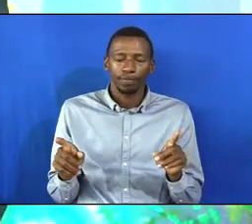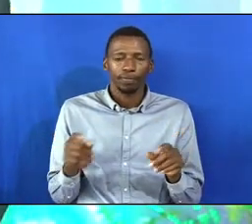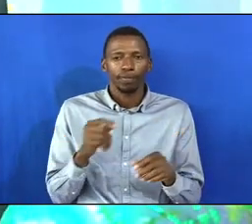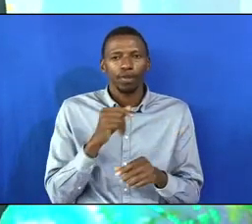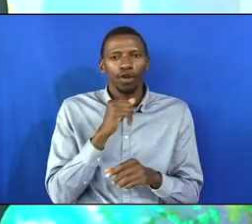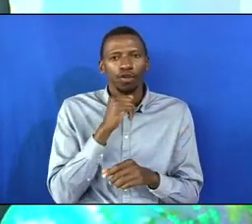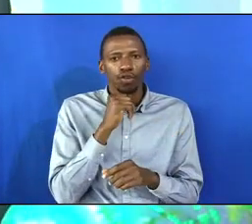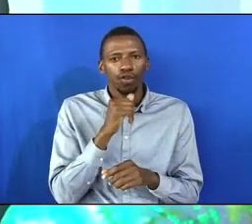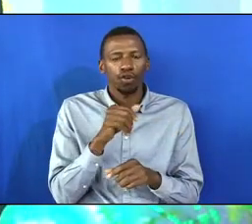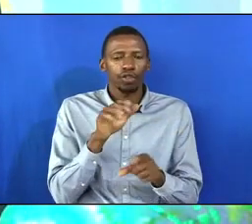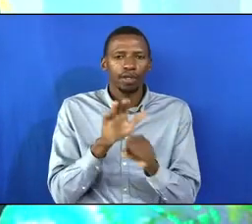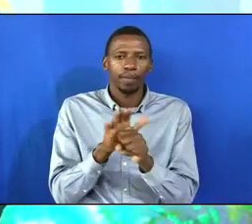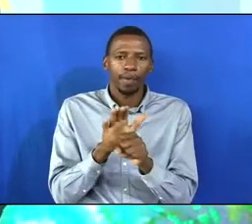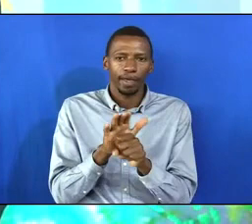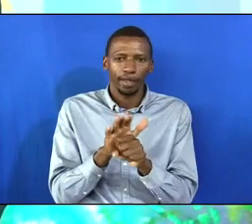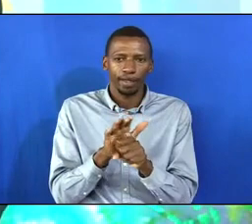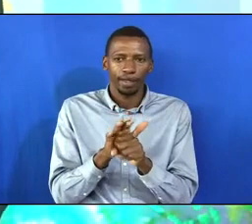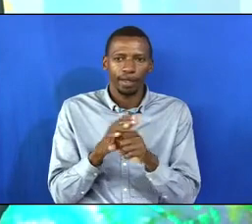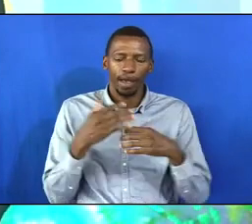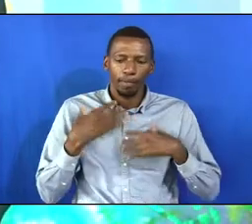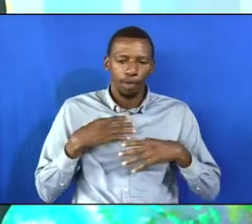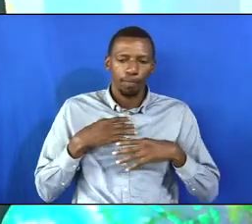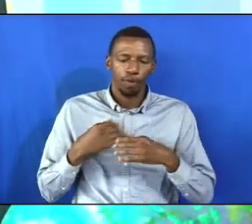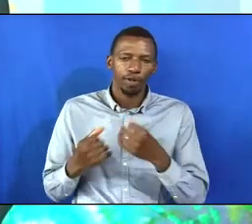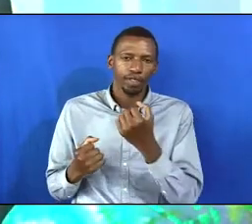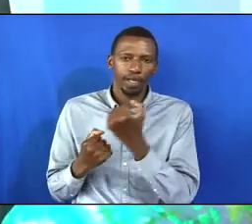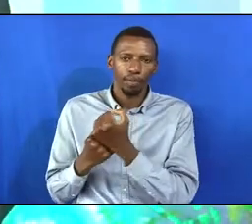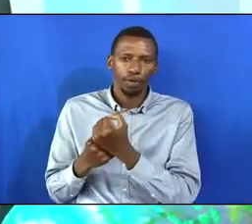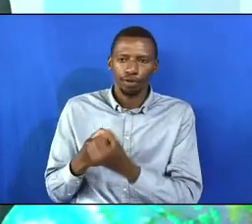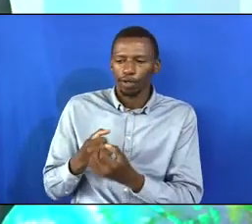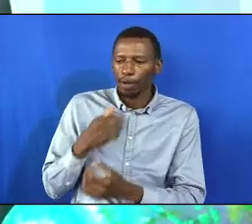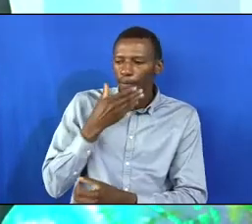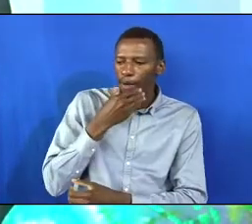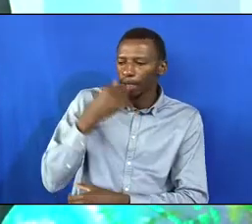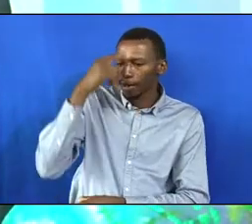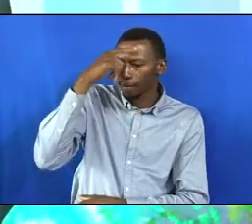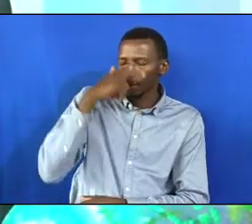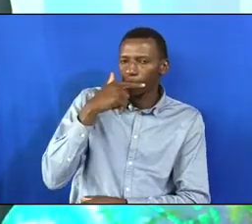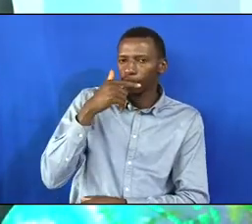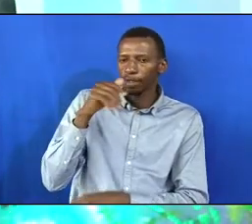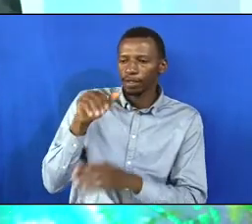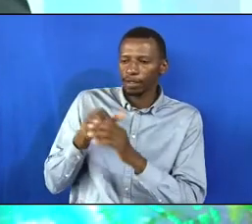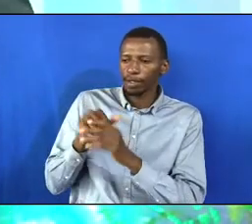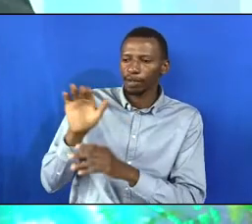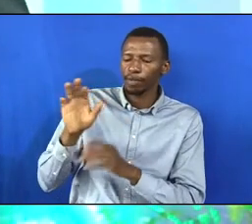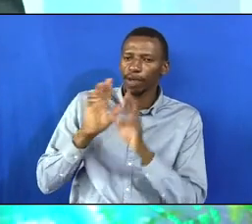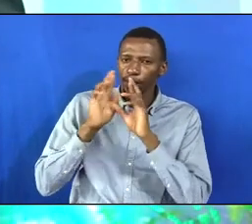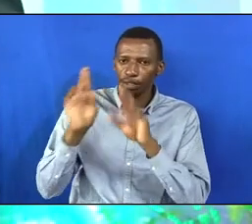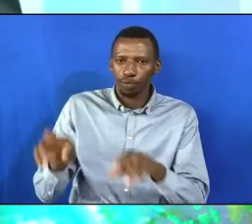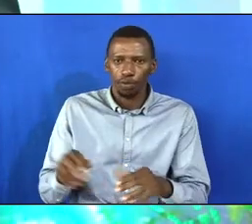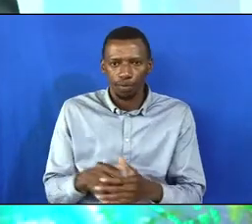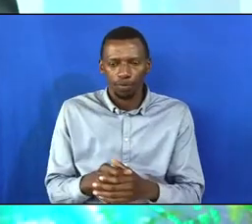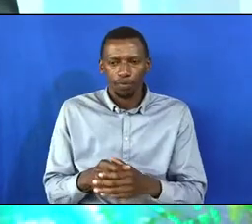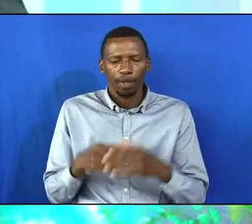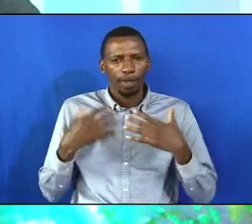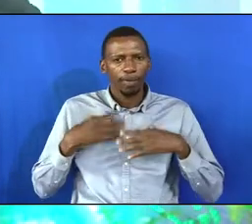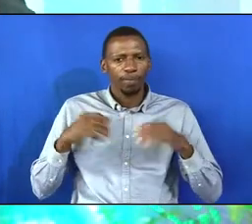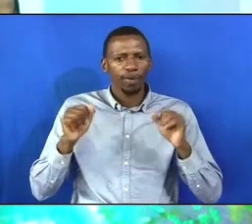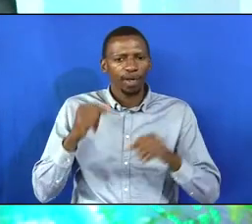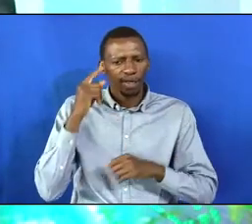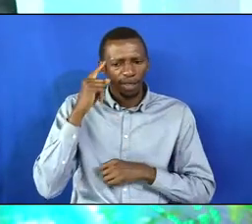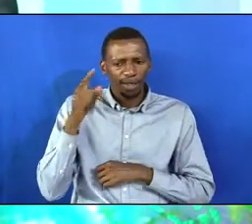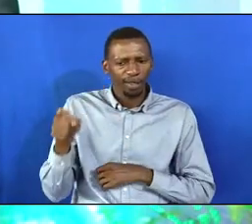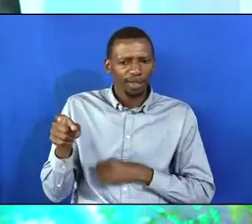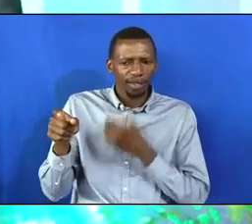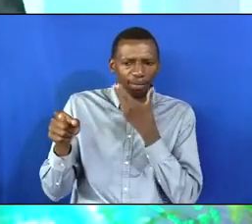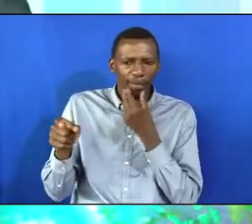not many, as it happens in our day, supported him in that response. People would have thought that this